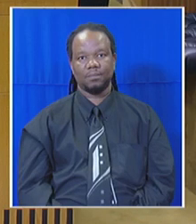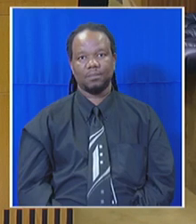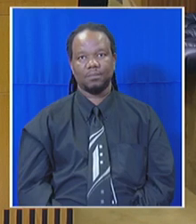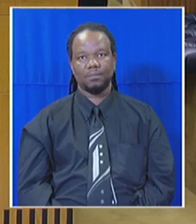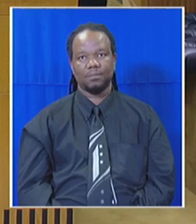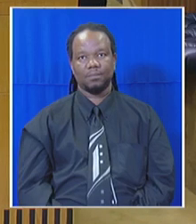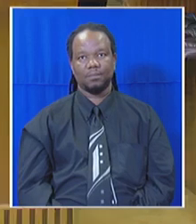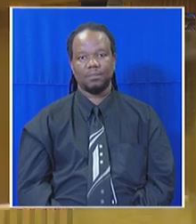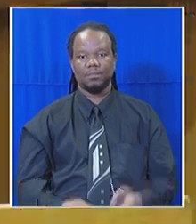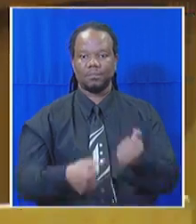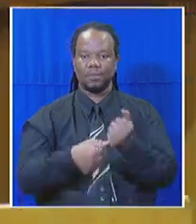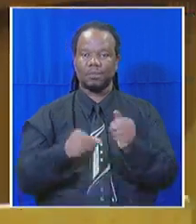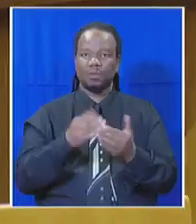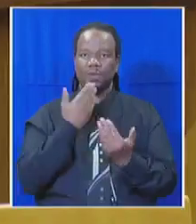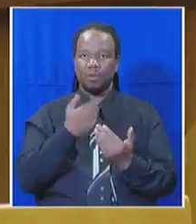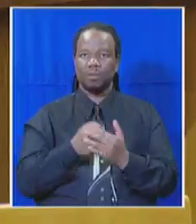Deputy Speaker.